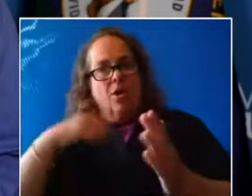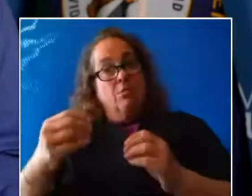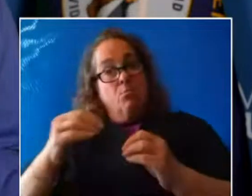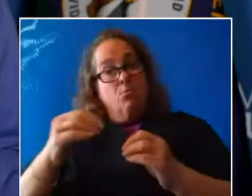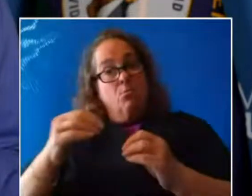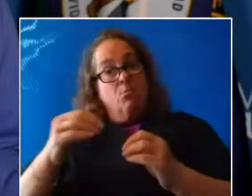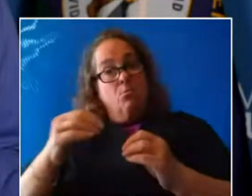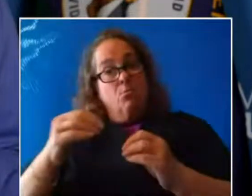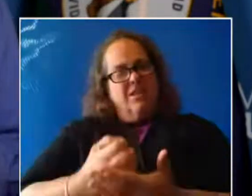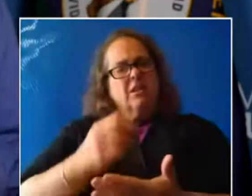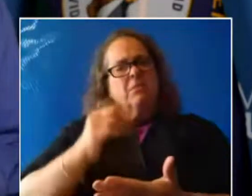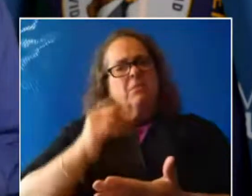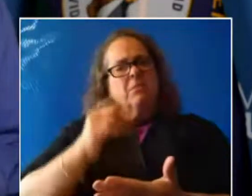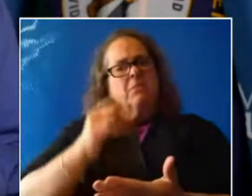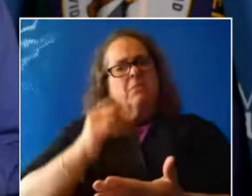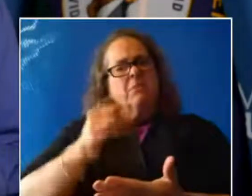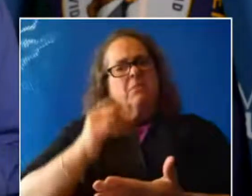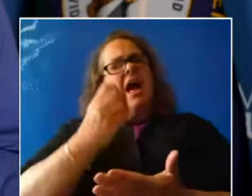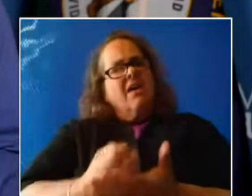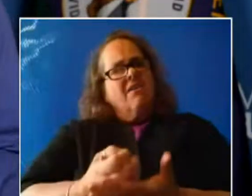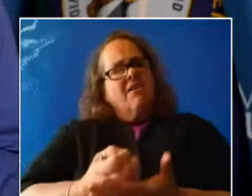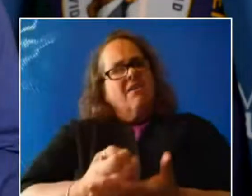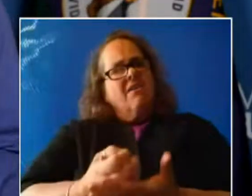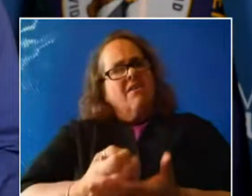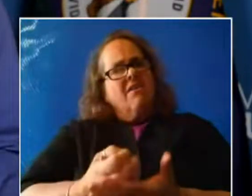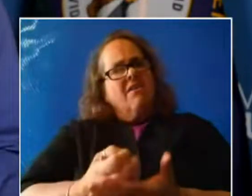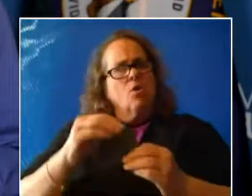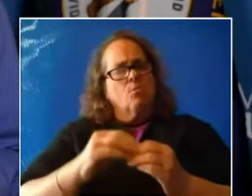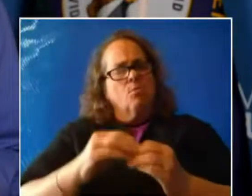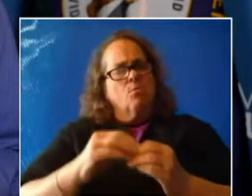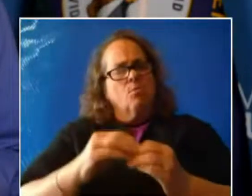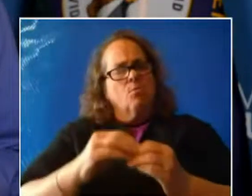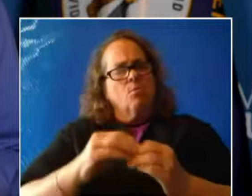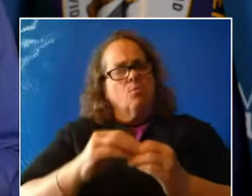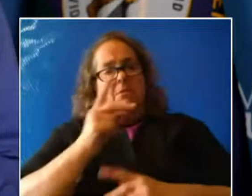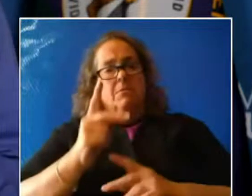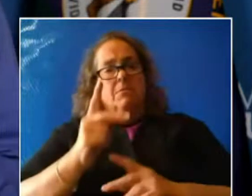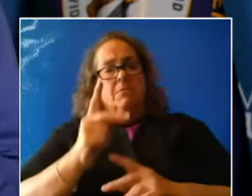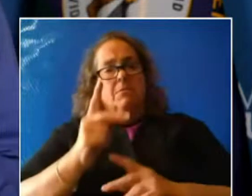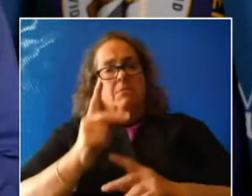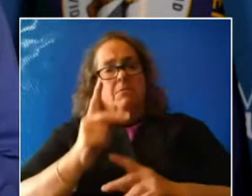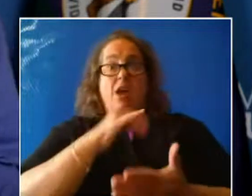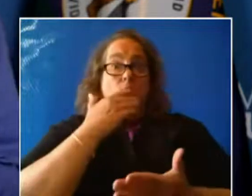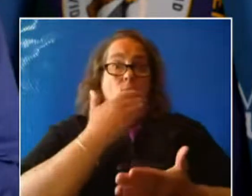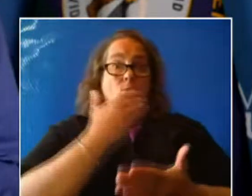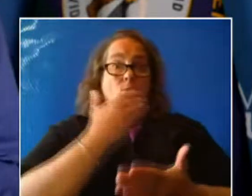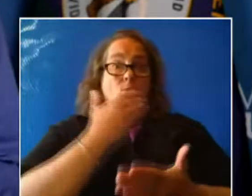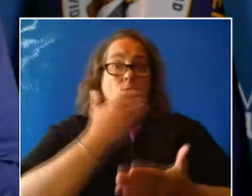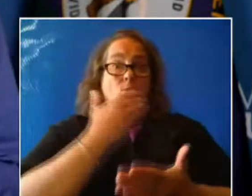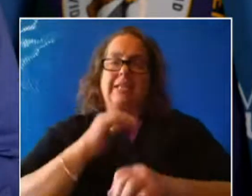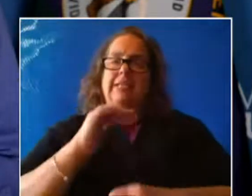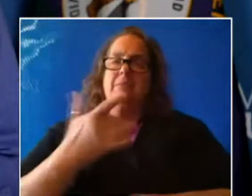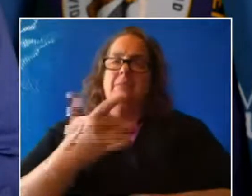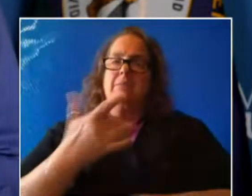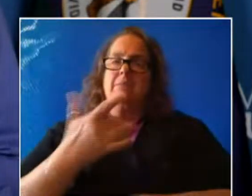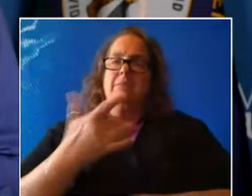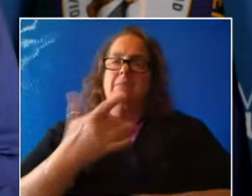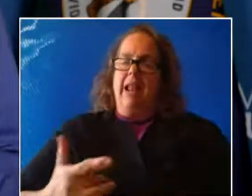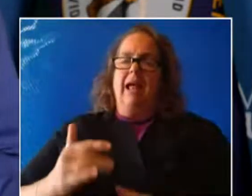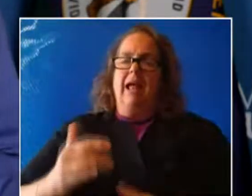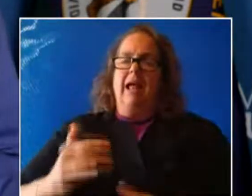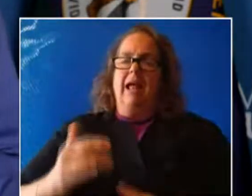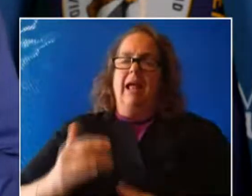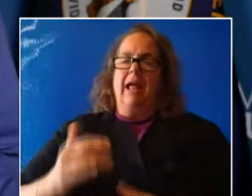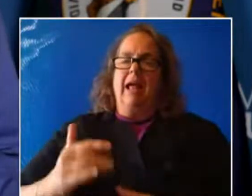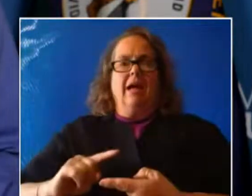over time. But people who are that well protected are very likely to also be less likely to transmit the disease to other people.